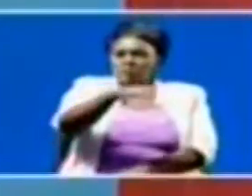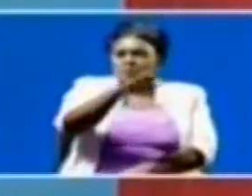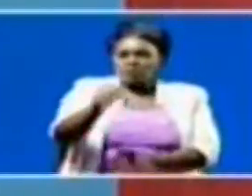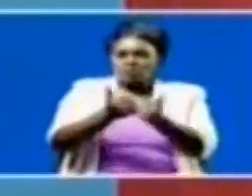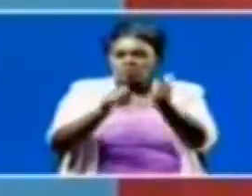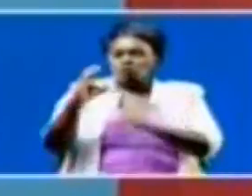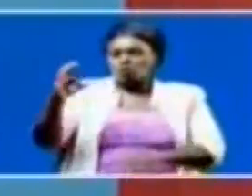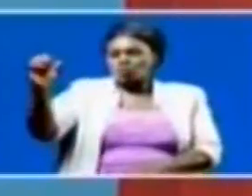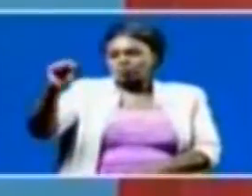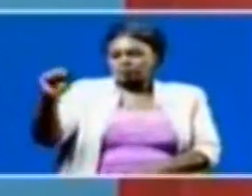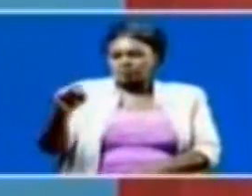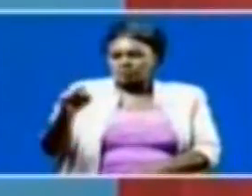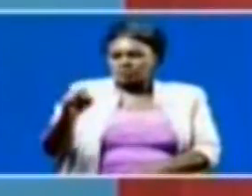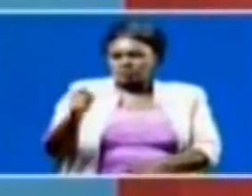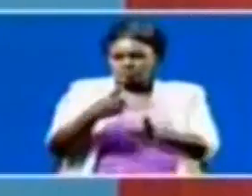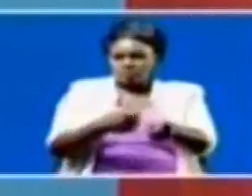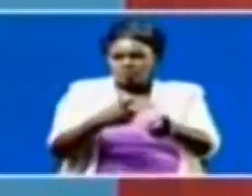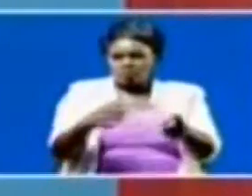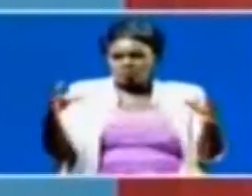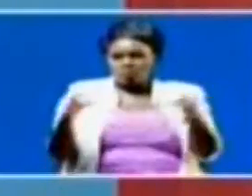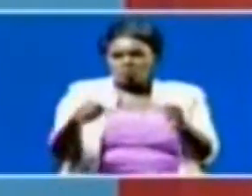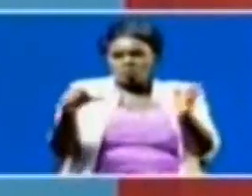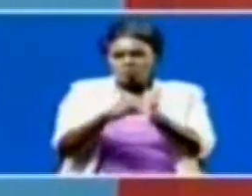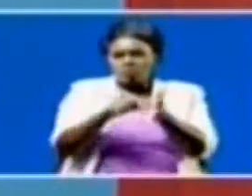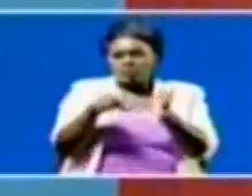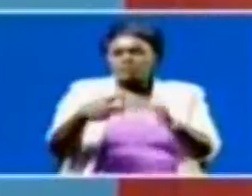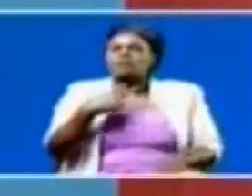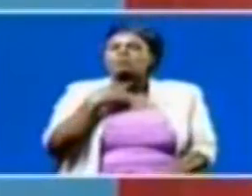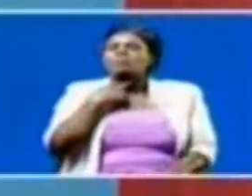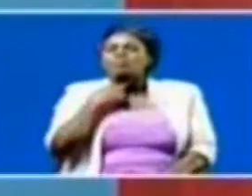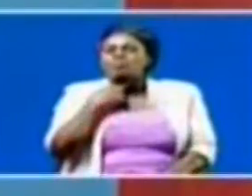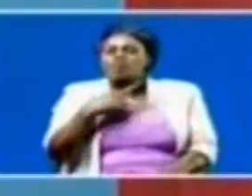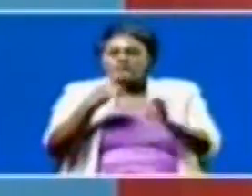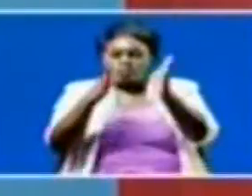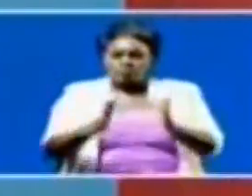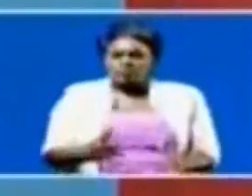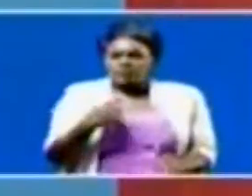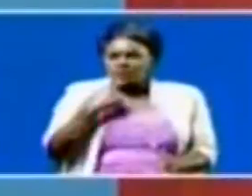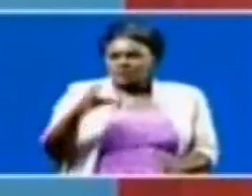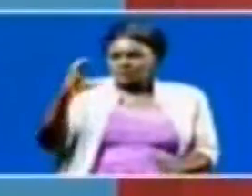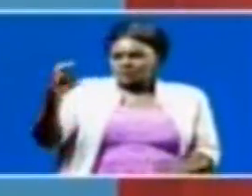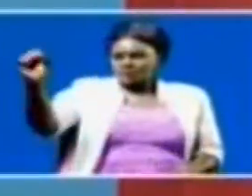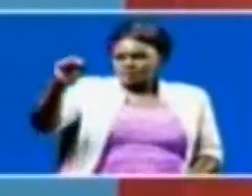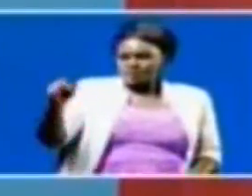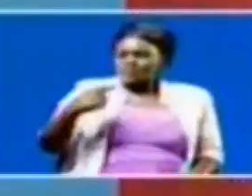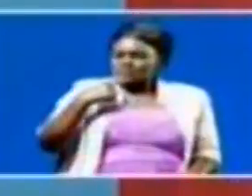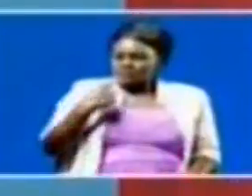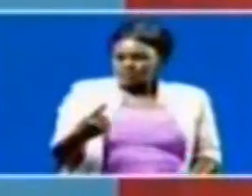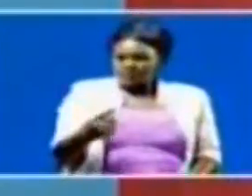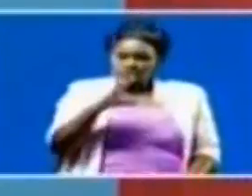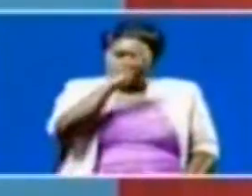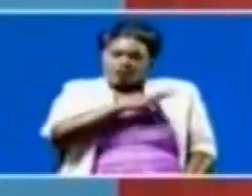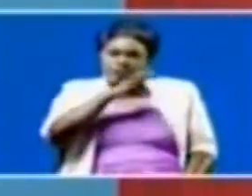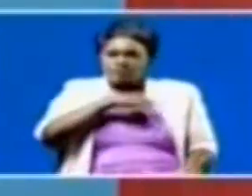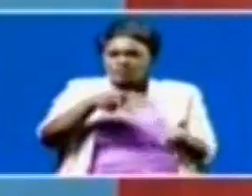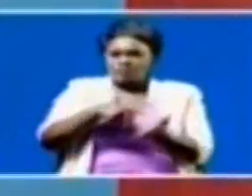Sports Committee, blamed the team for the debacle that saw them stranded. And as Robinson Okenya now reports, the CS says their allowances will